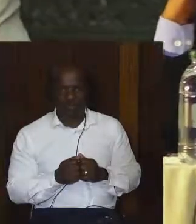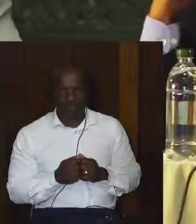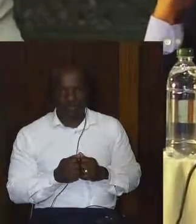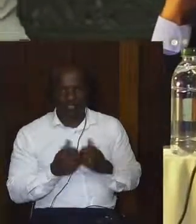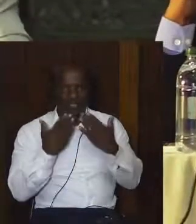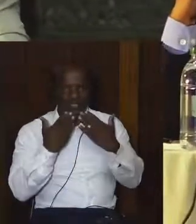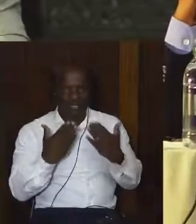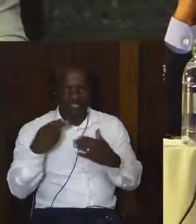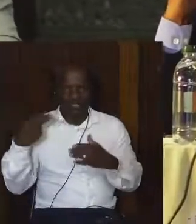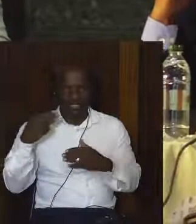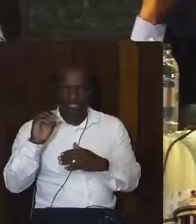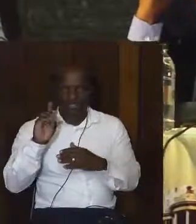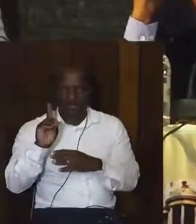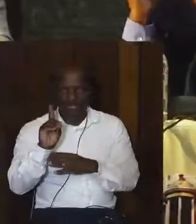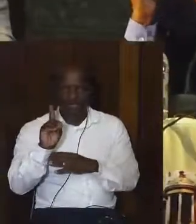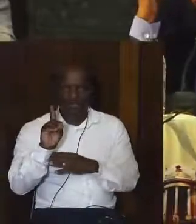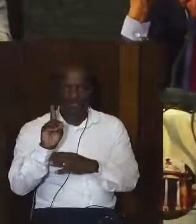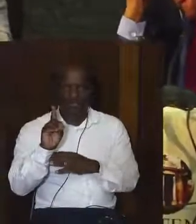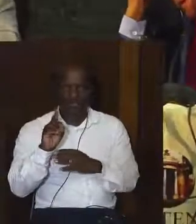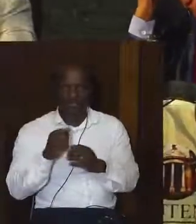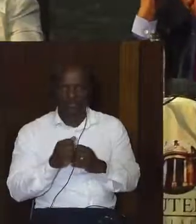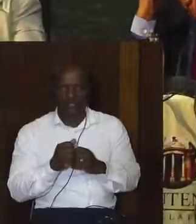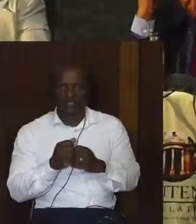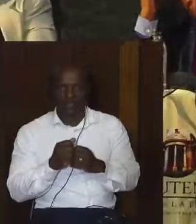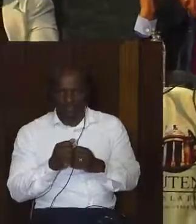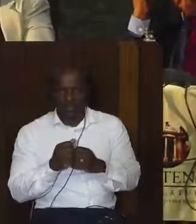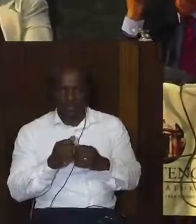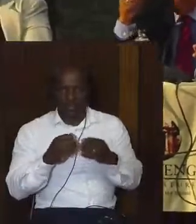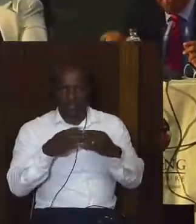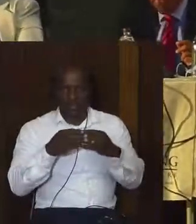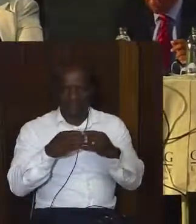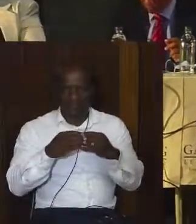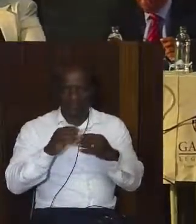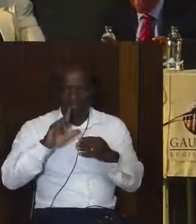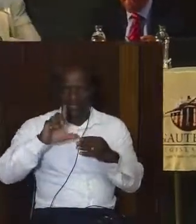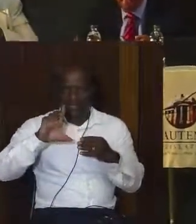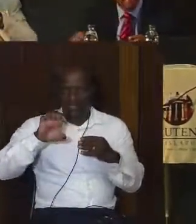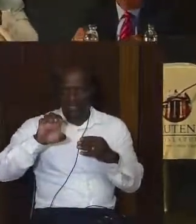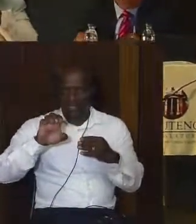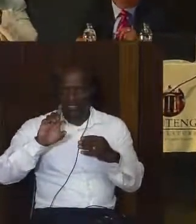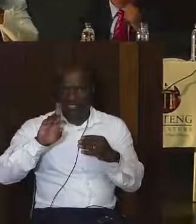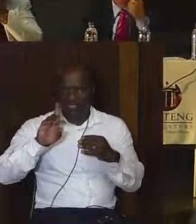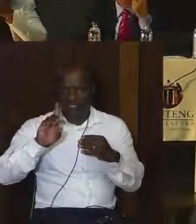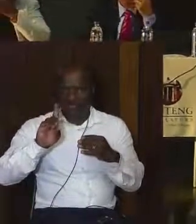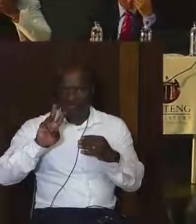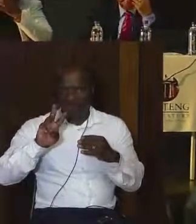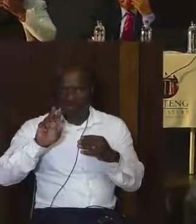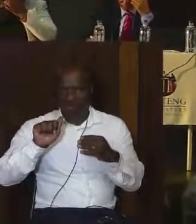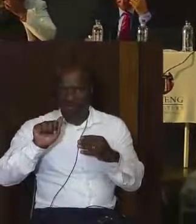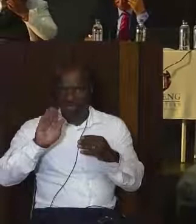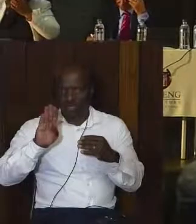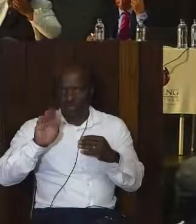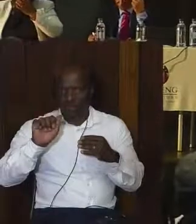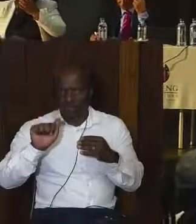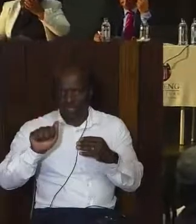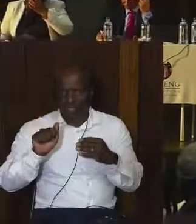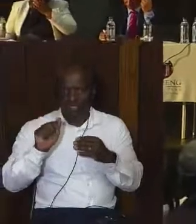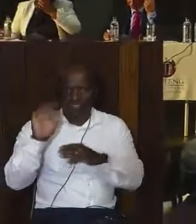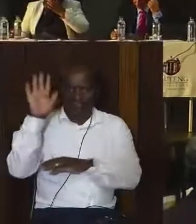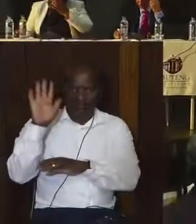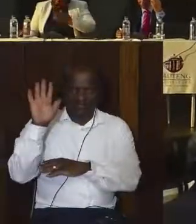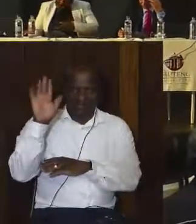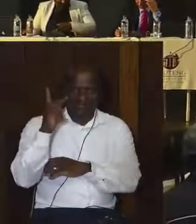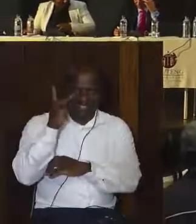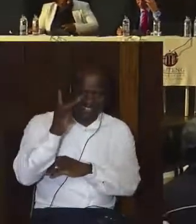Thank you, HOD. Member Ledwaba, you look like you want to raise your hand. I've learned to read you these